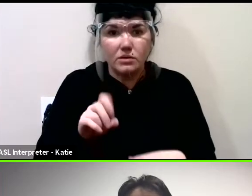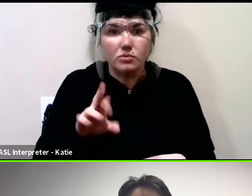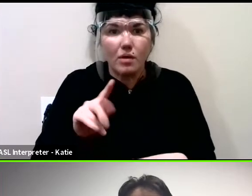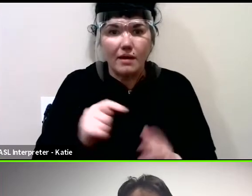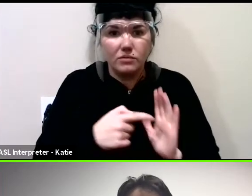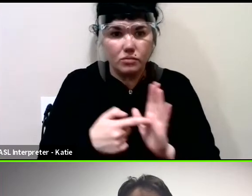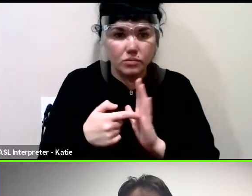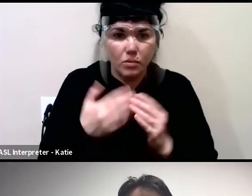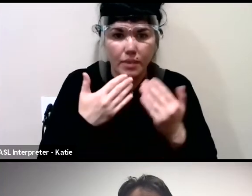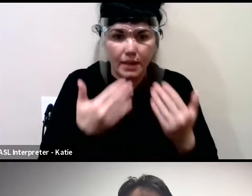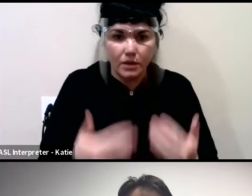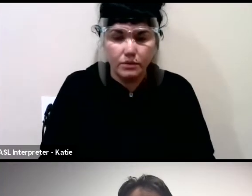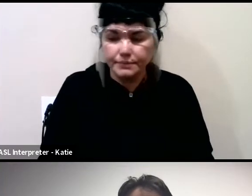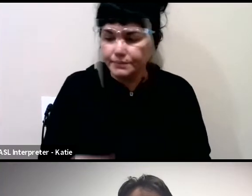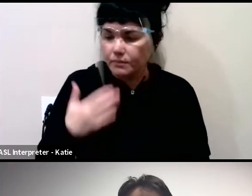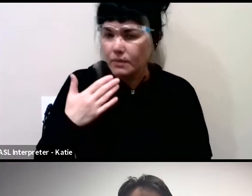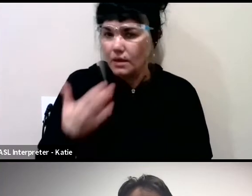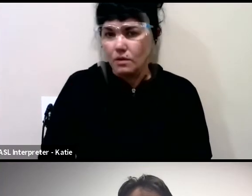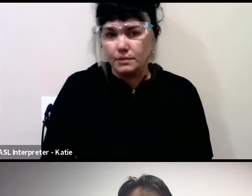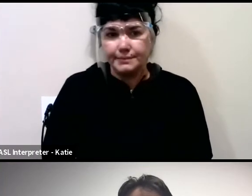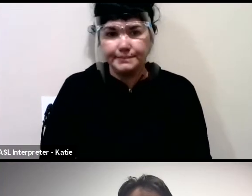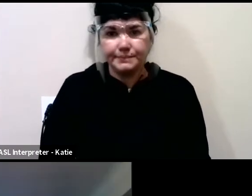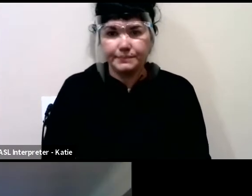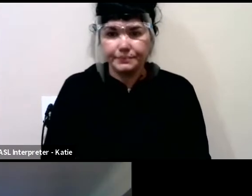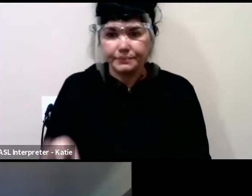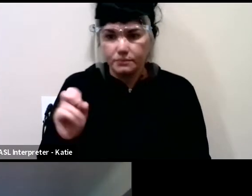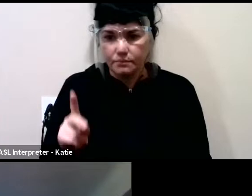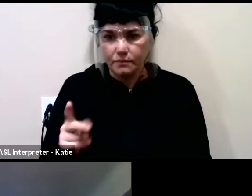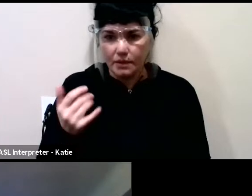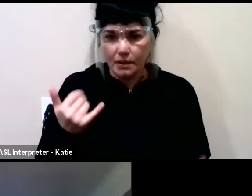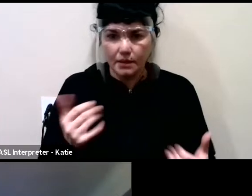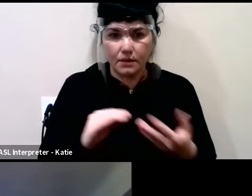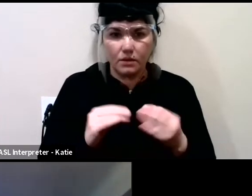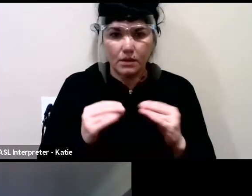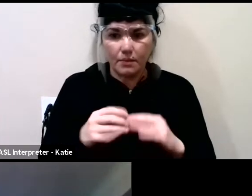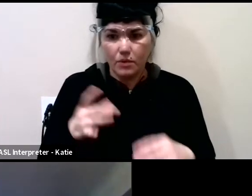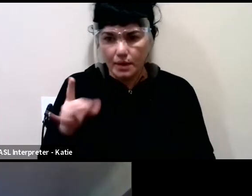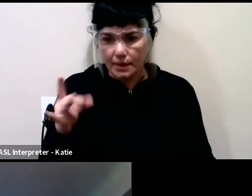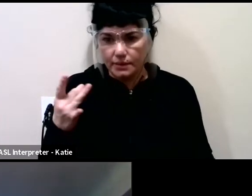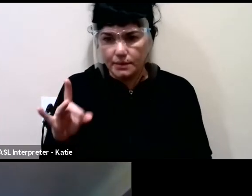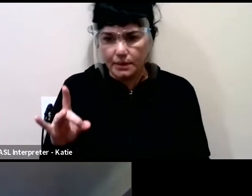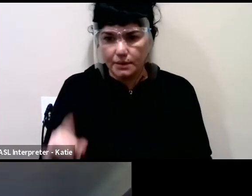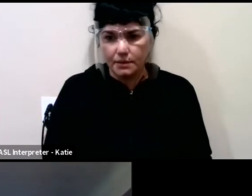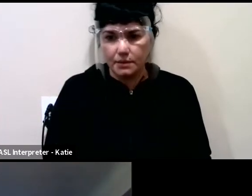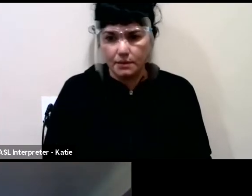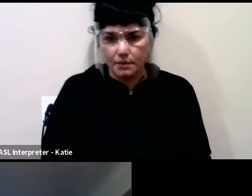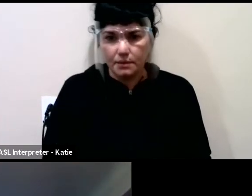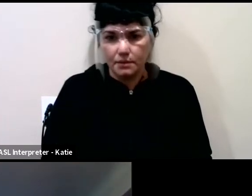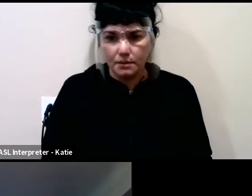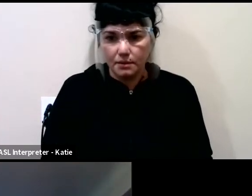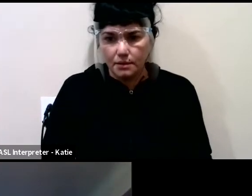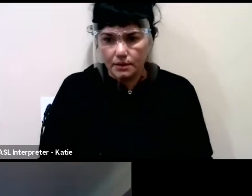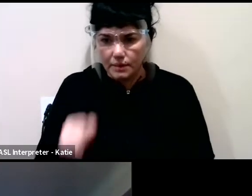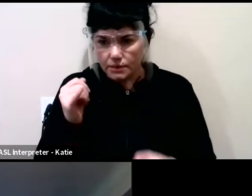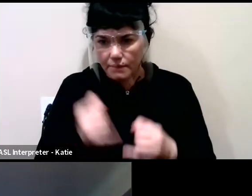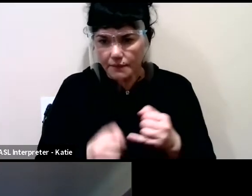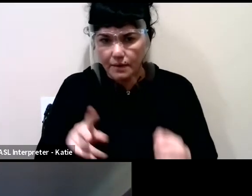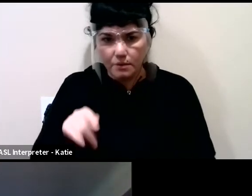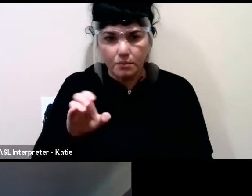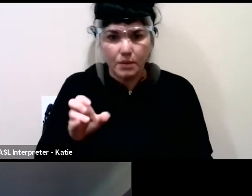thank you thank you okay we're moving to number 18 our final public comment